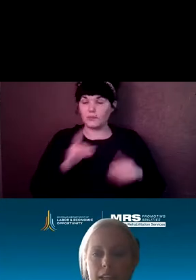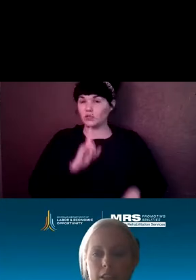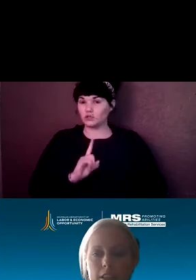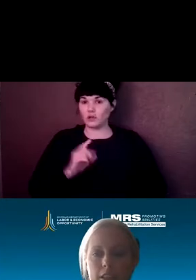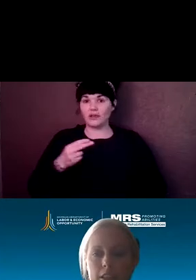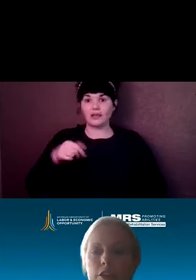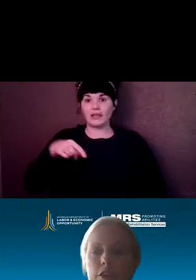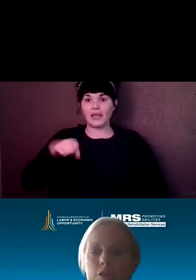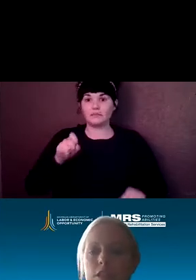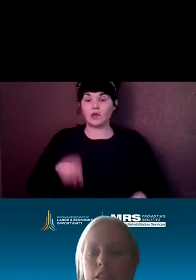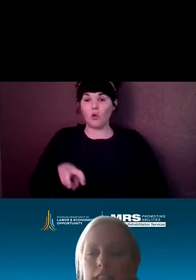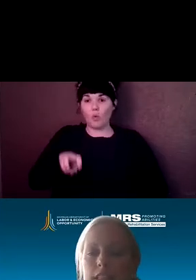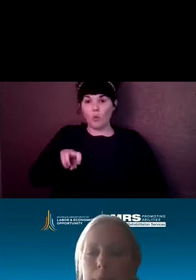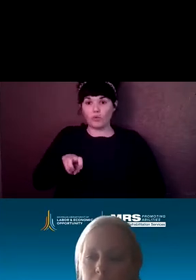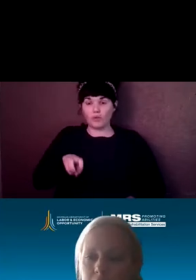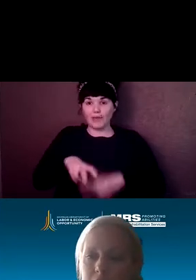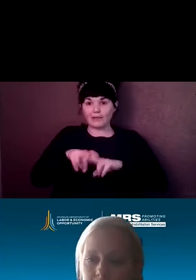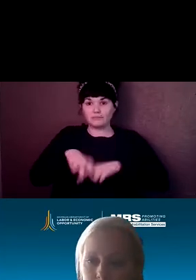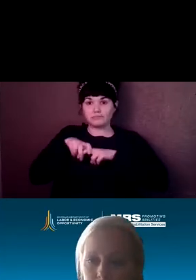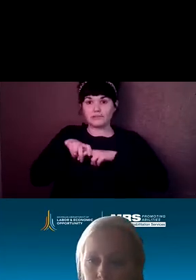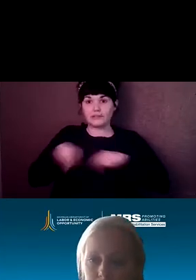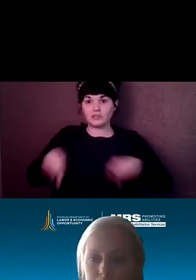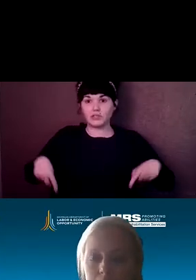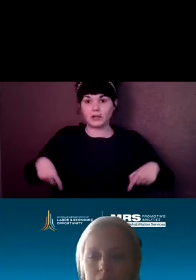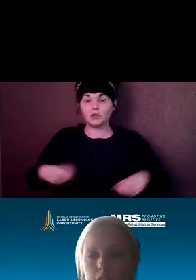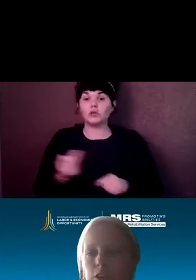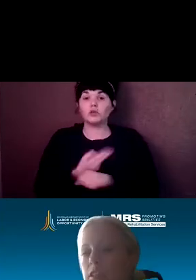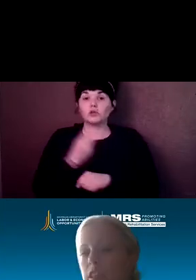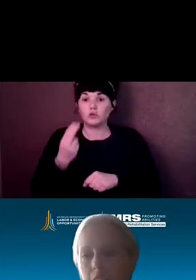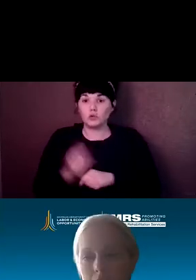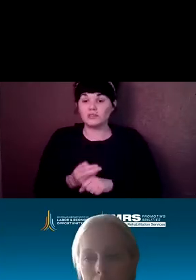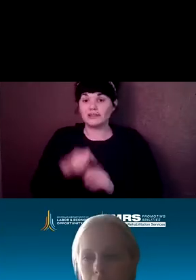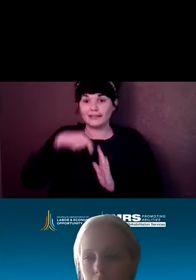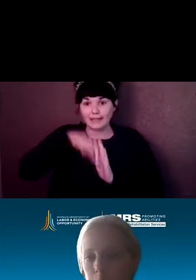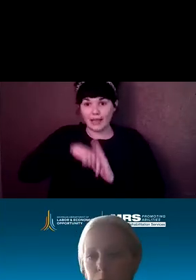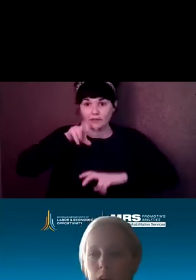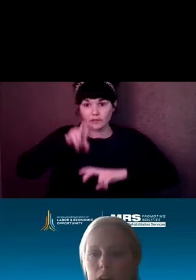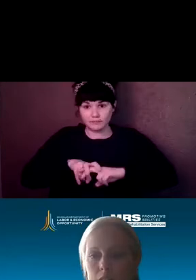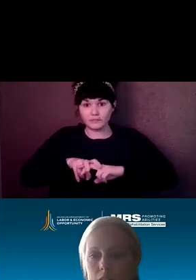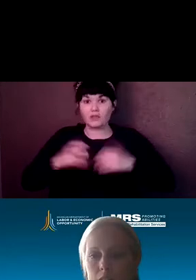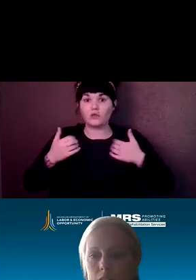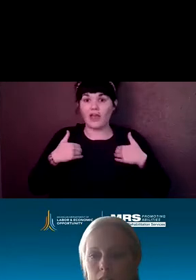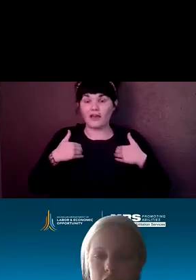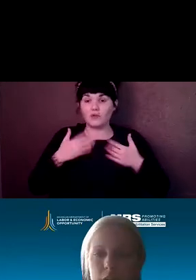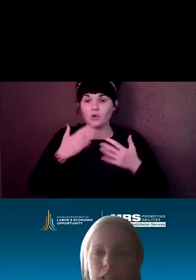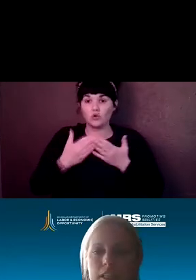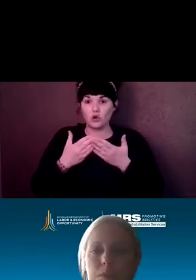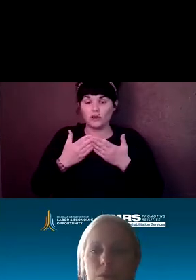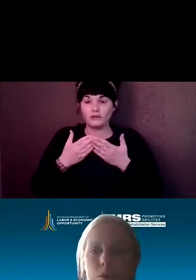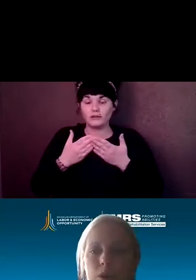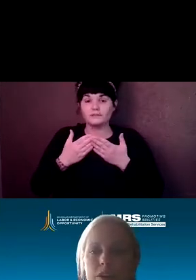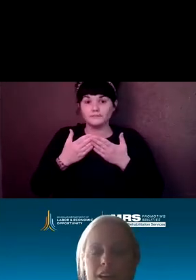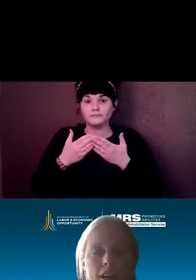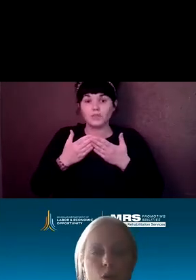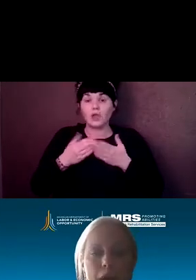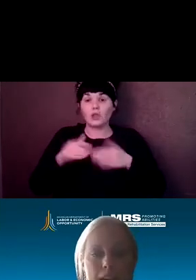back in the chair, use the depth of your seat pan, get good thigh, the lower extremity